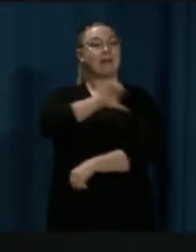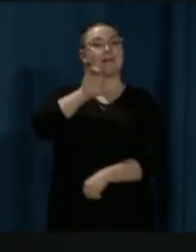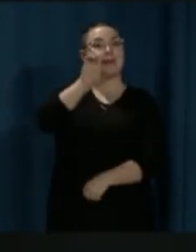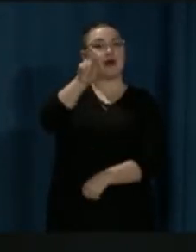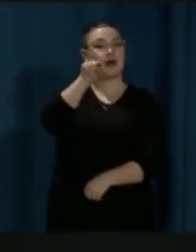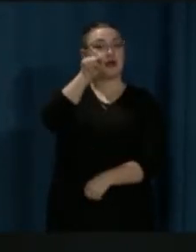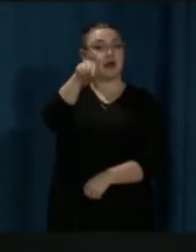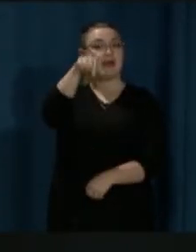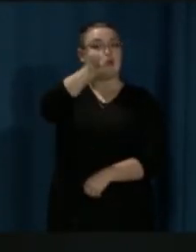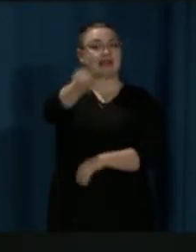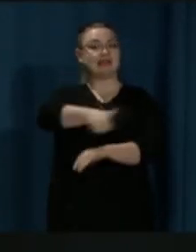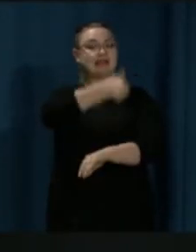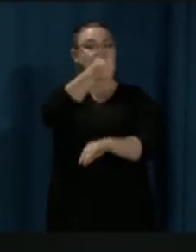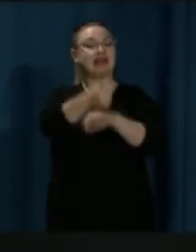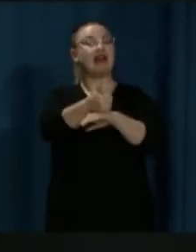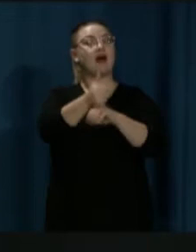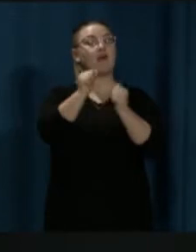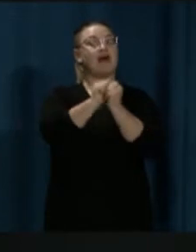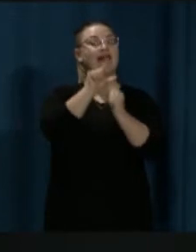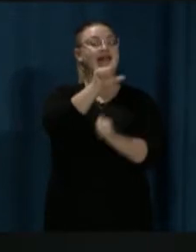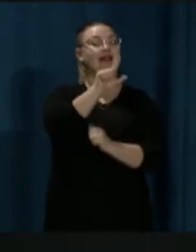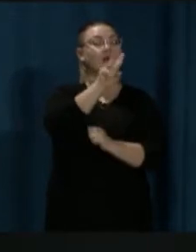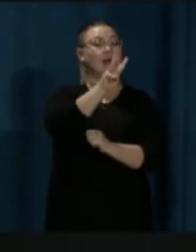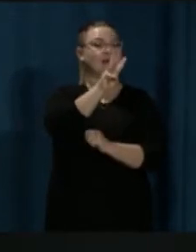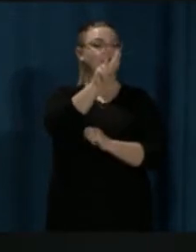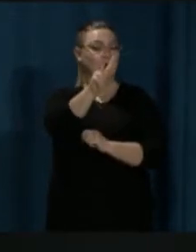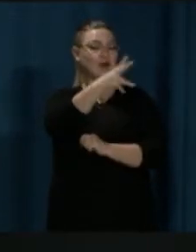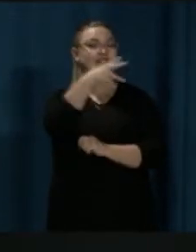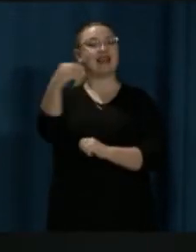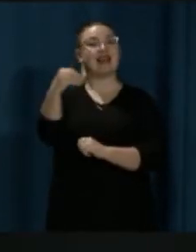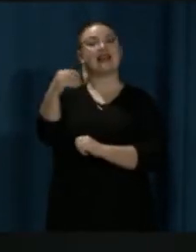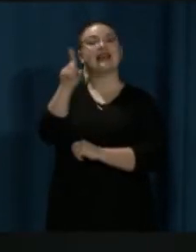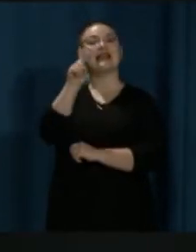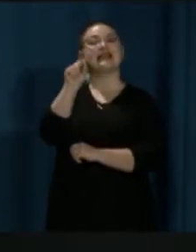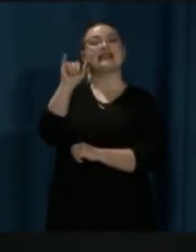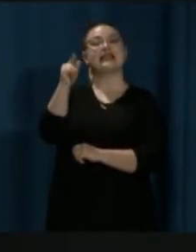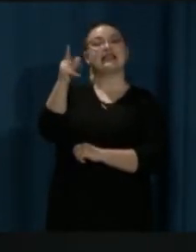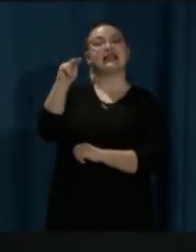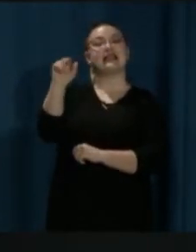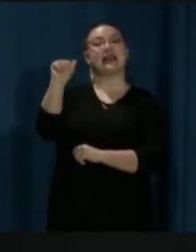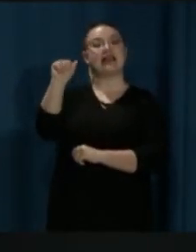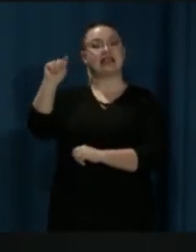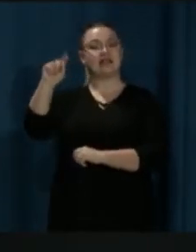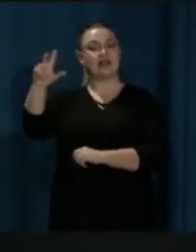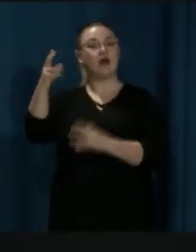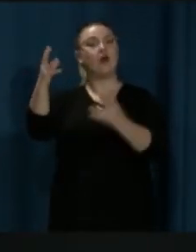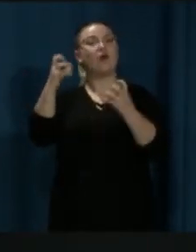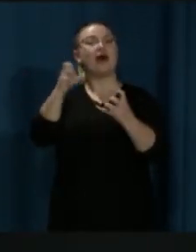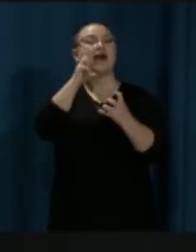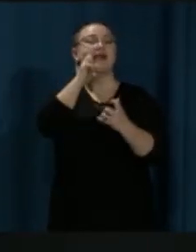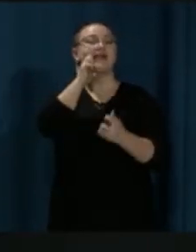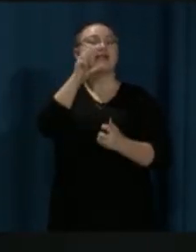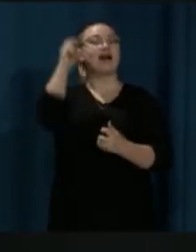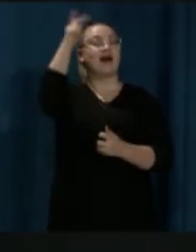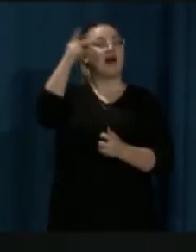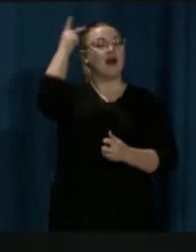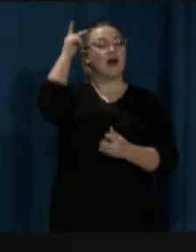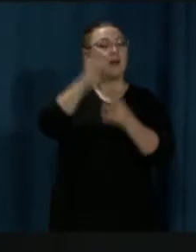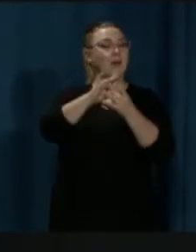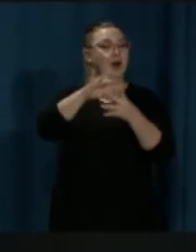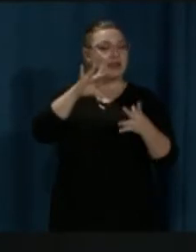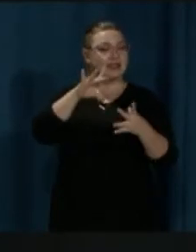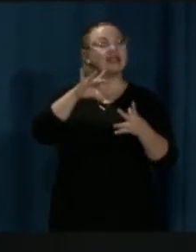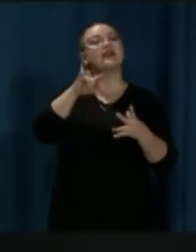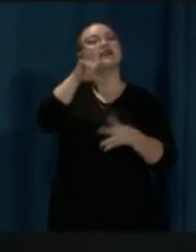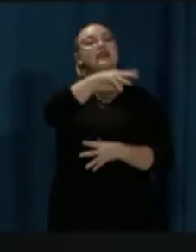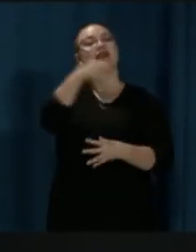Women Voters in partnership with Dayton Access Television to provide unbiased, nonpartisan information on issues that are relevant to our friends and